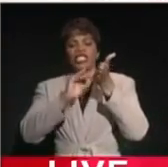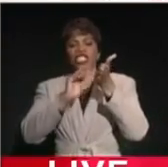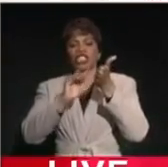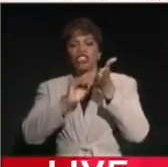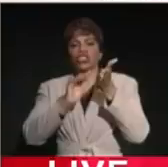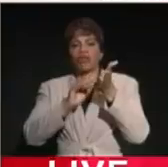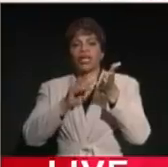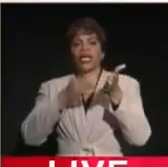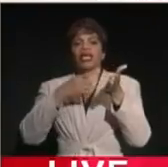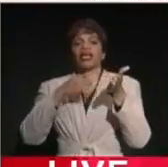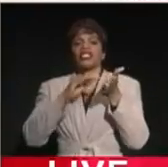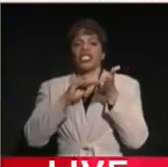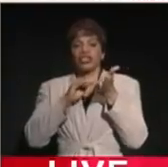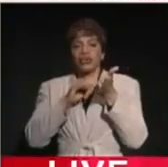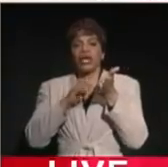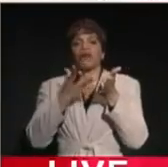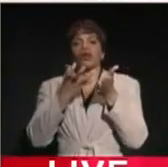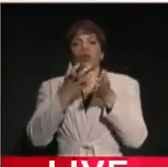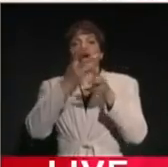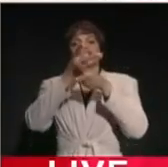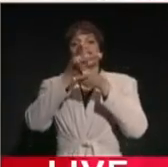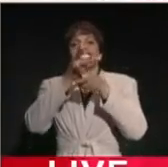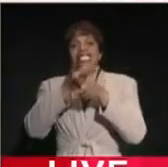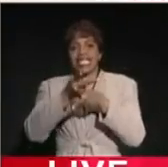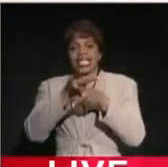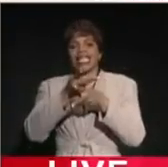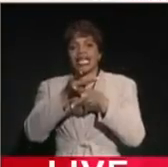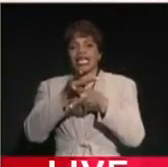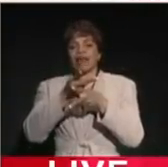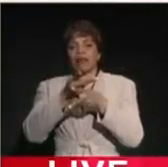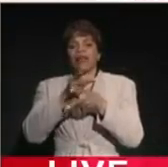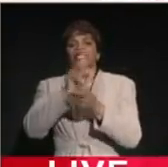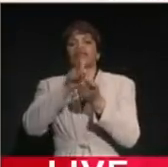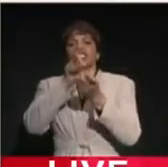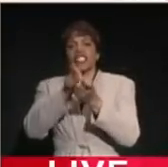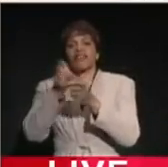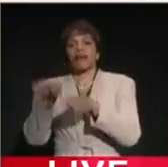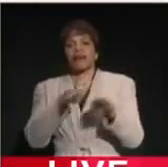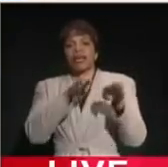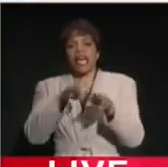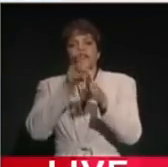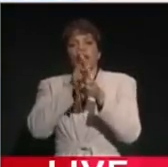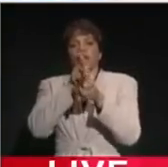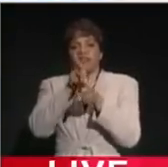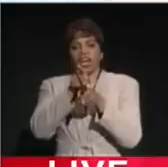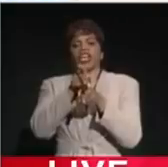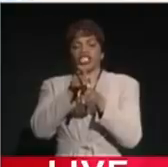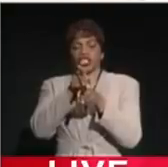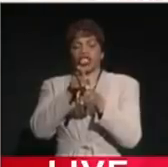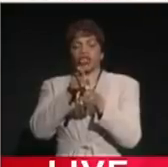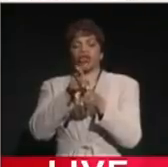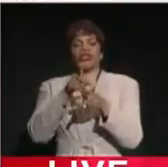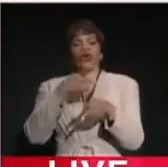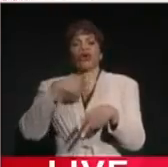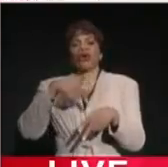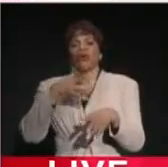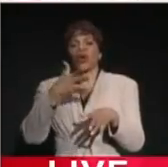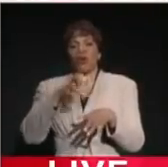We would like to keep a certain decorum and professionalism in this room. I apologize for the